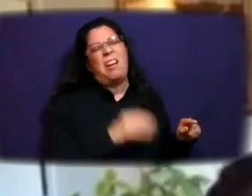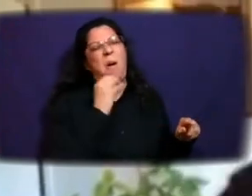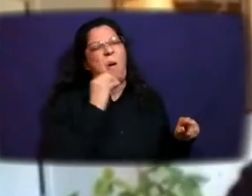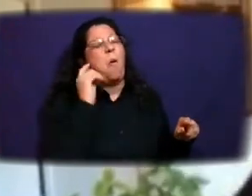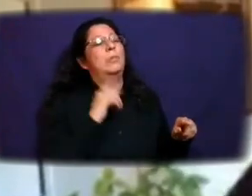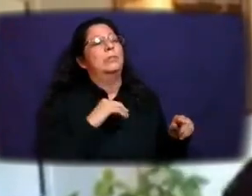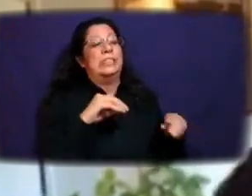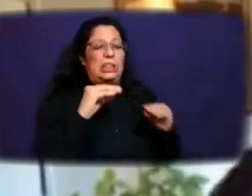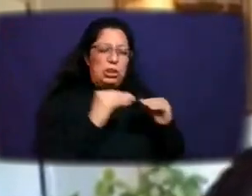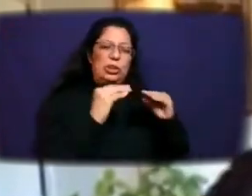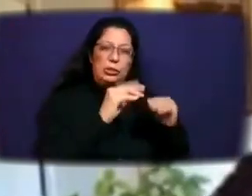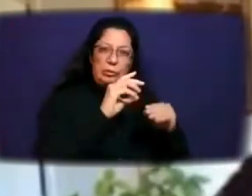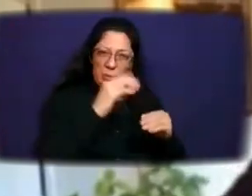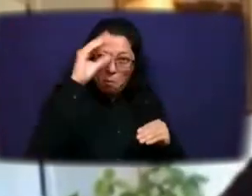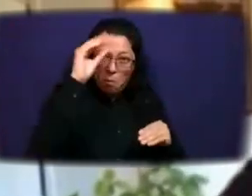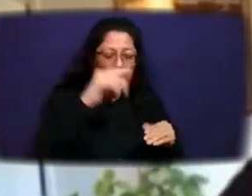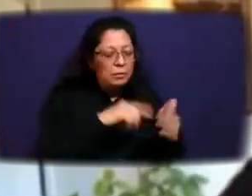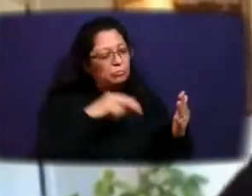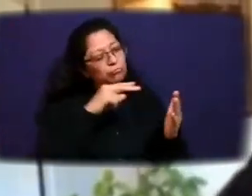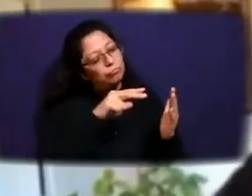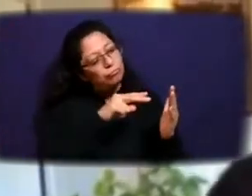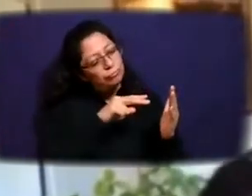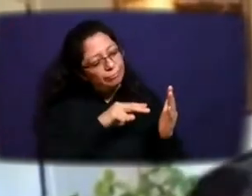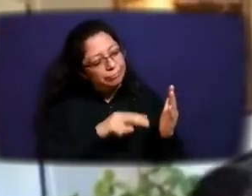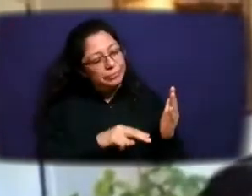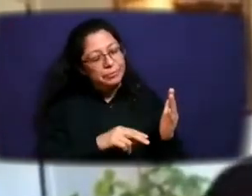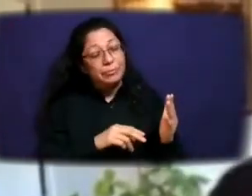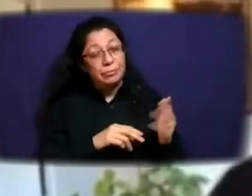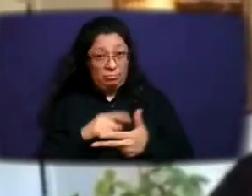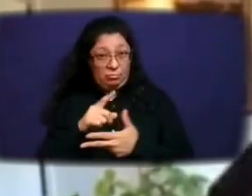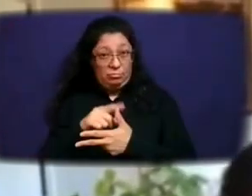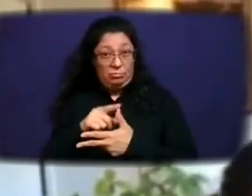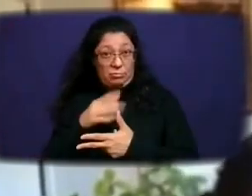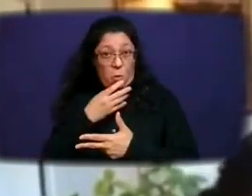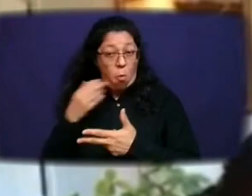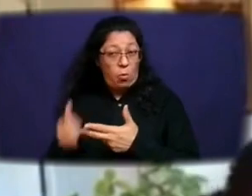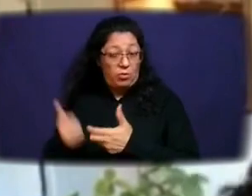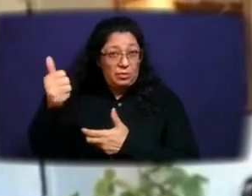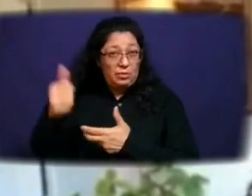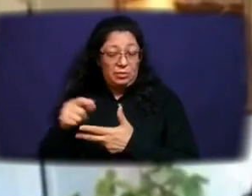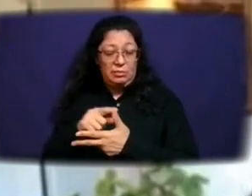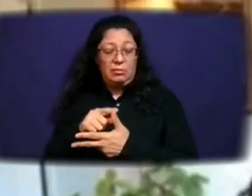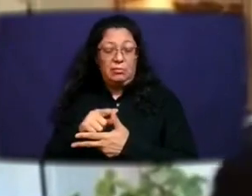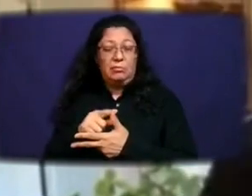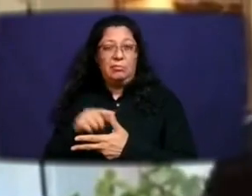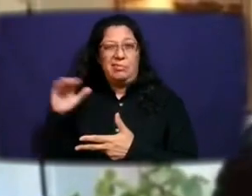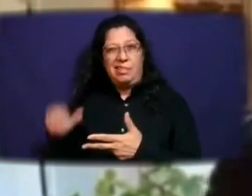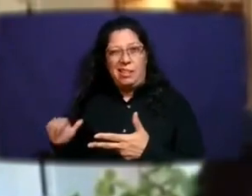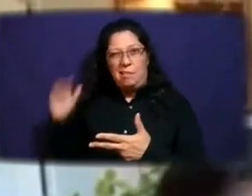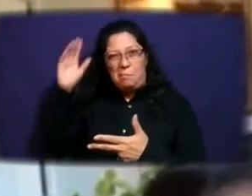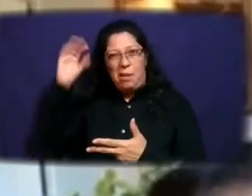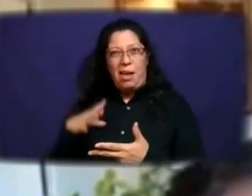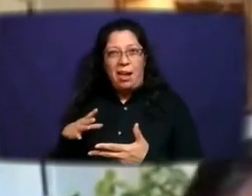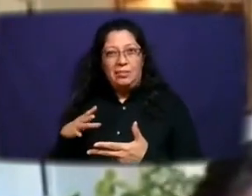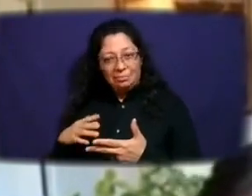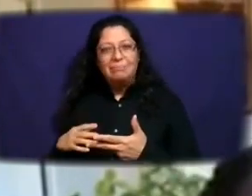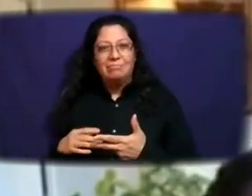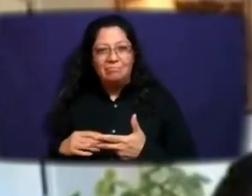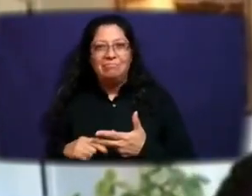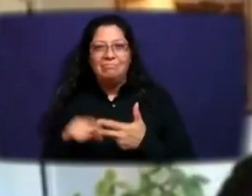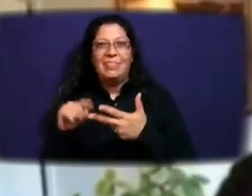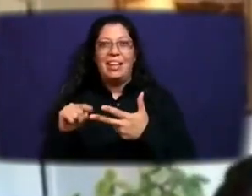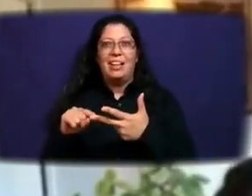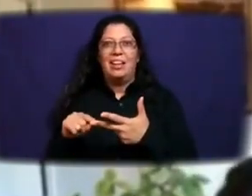how to read. The oldest, we call him Lil Man,